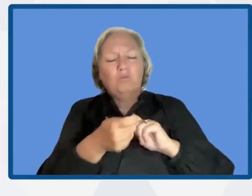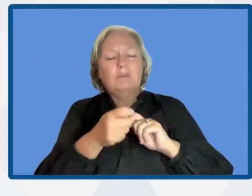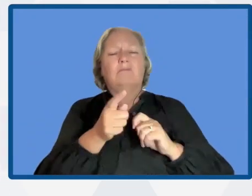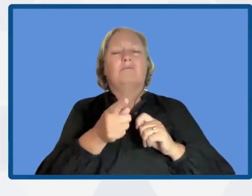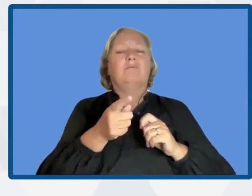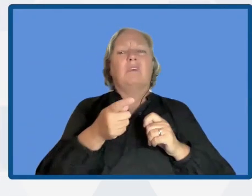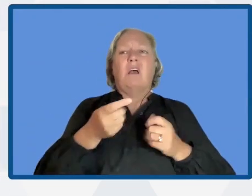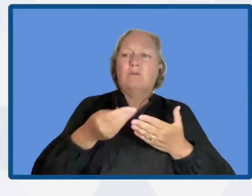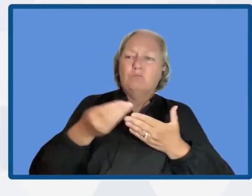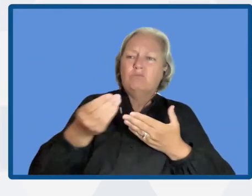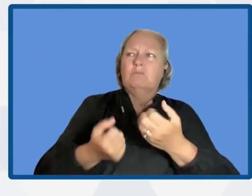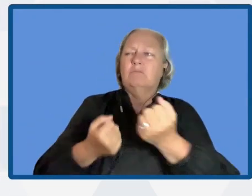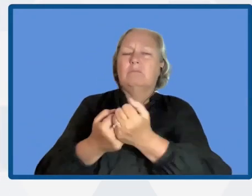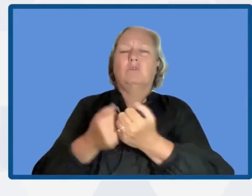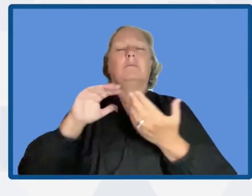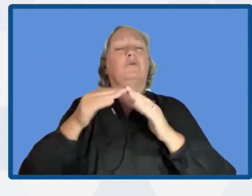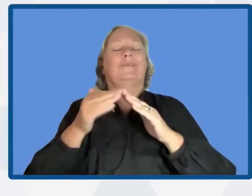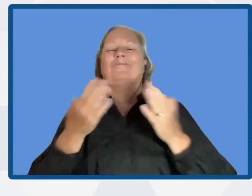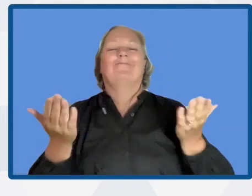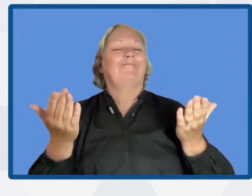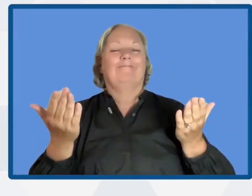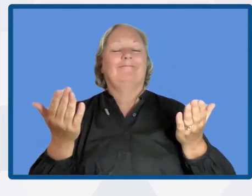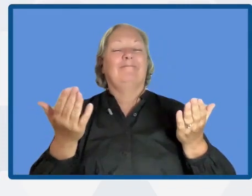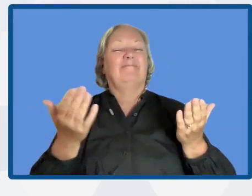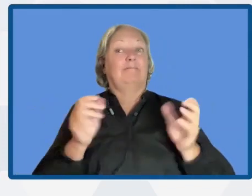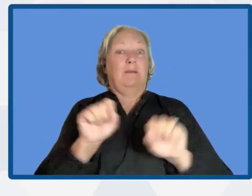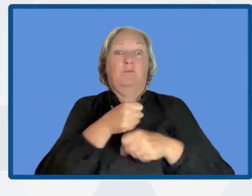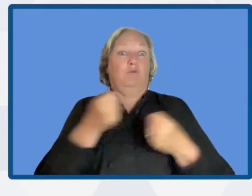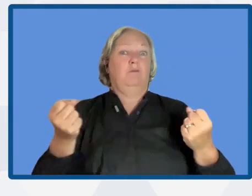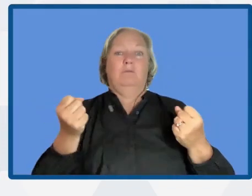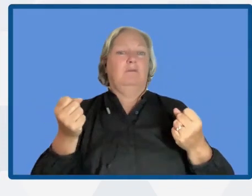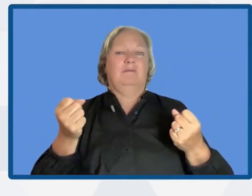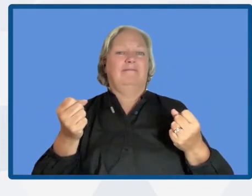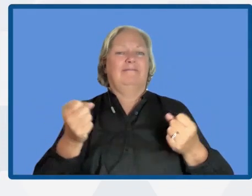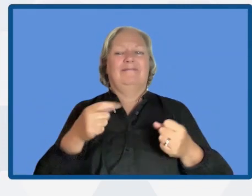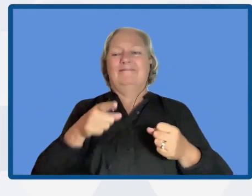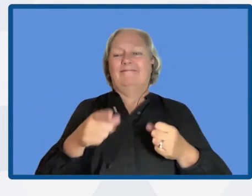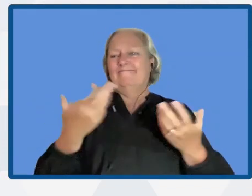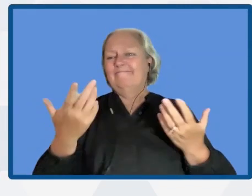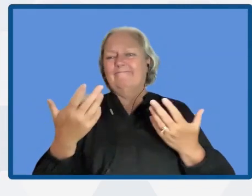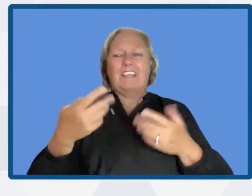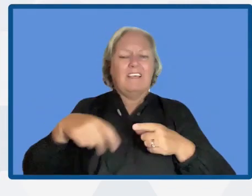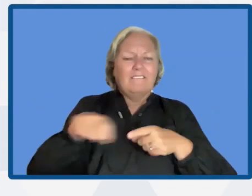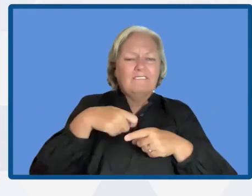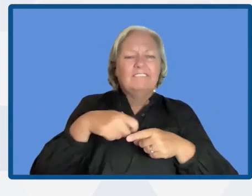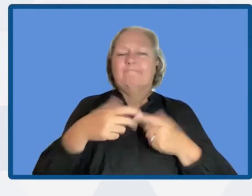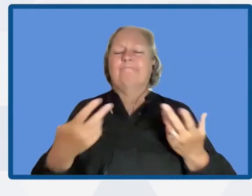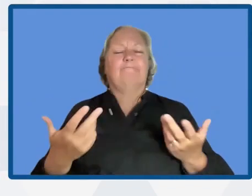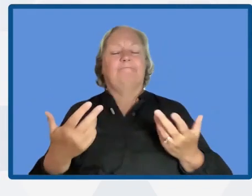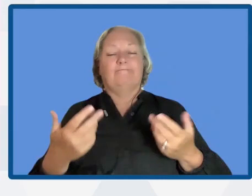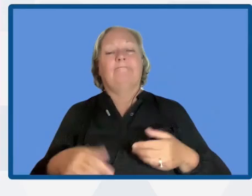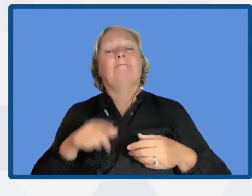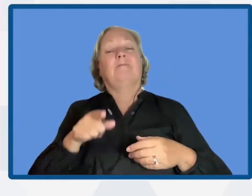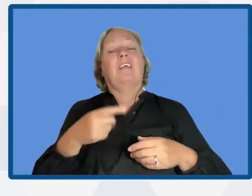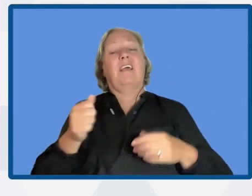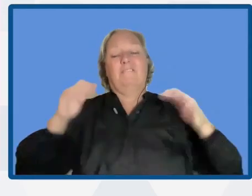community, and there was no way to prevent this damage. Now, instead of glaciers, we have